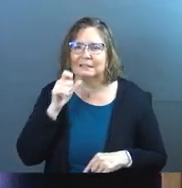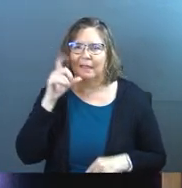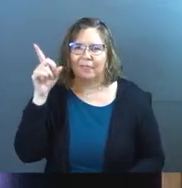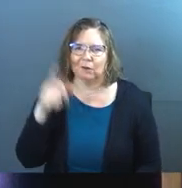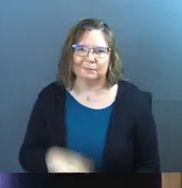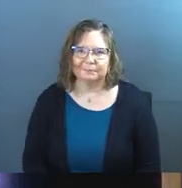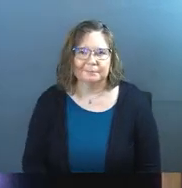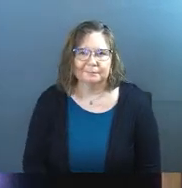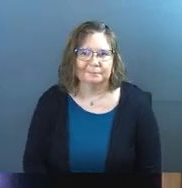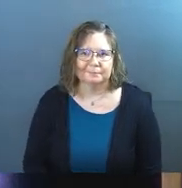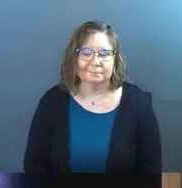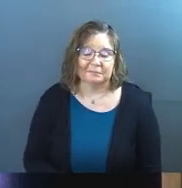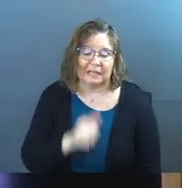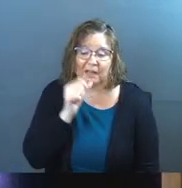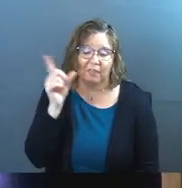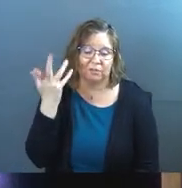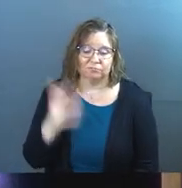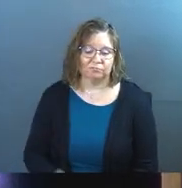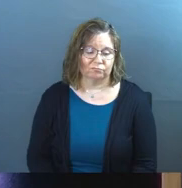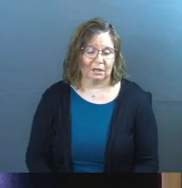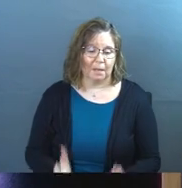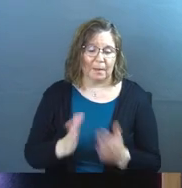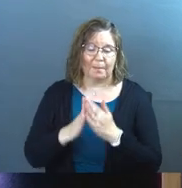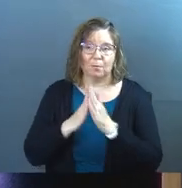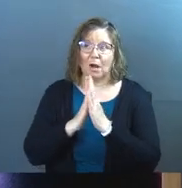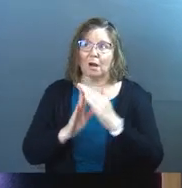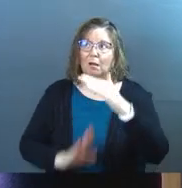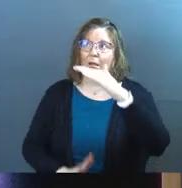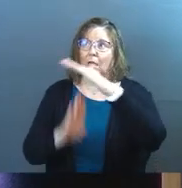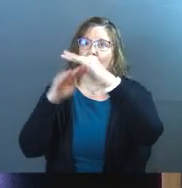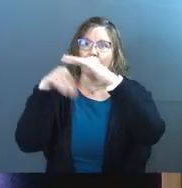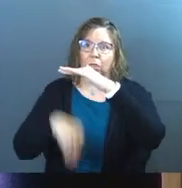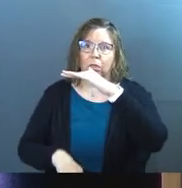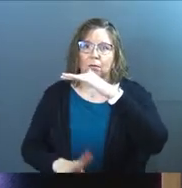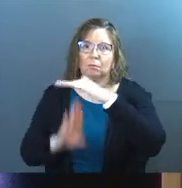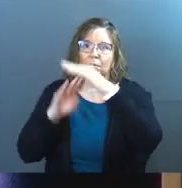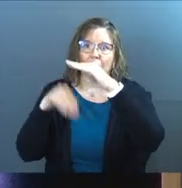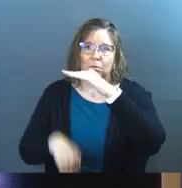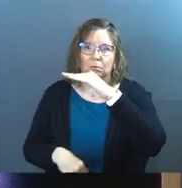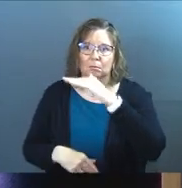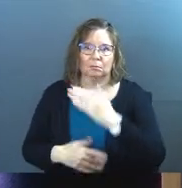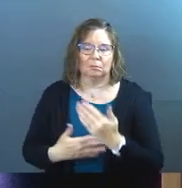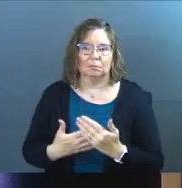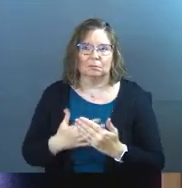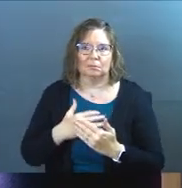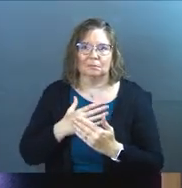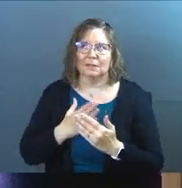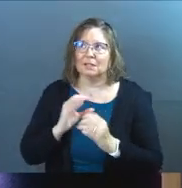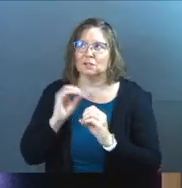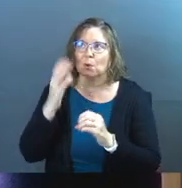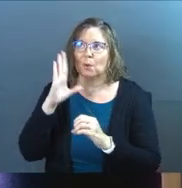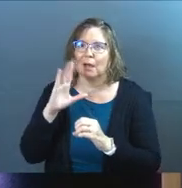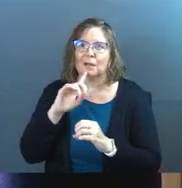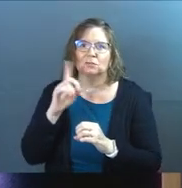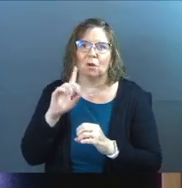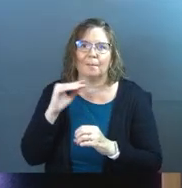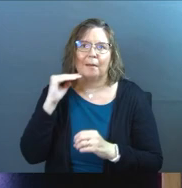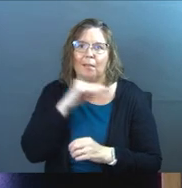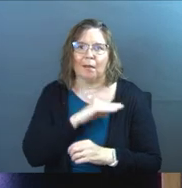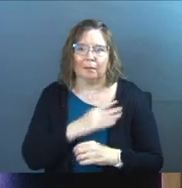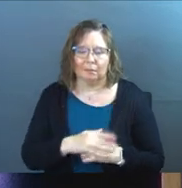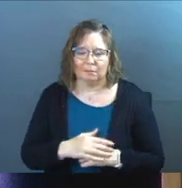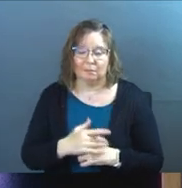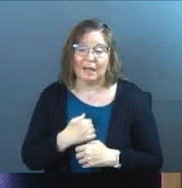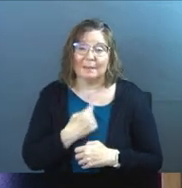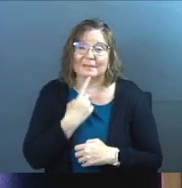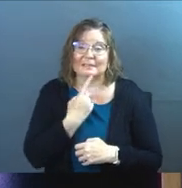there. He just isn't there. My prayers are bouncing off the ceiling because there is no God of the universe. It's all been a myth all along.